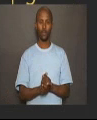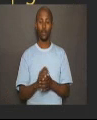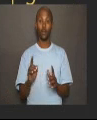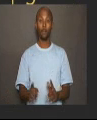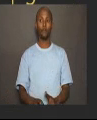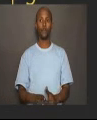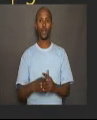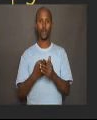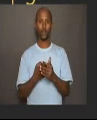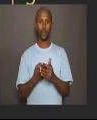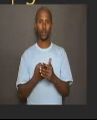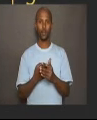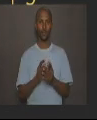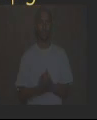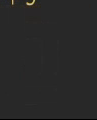Begin.